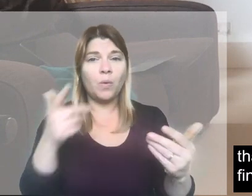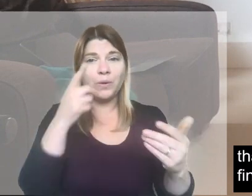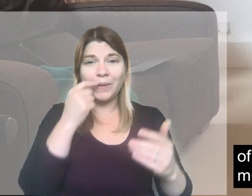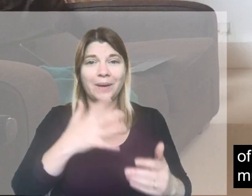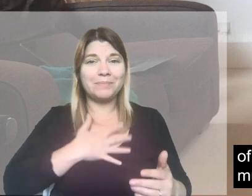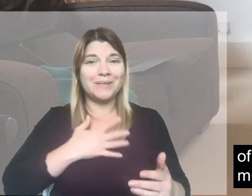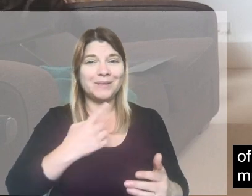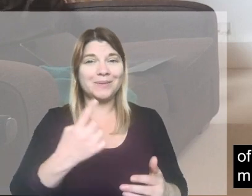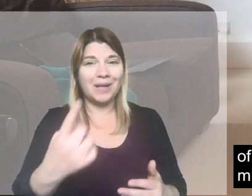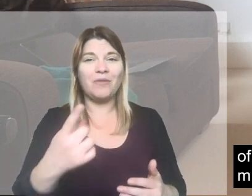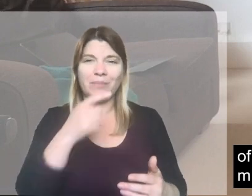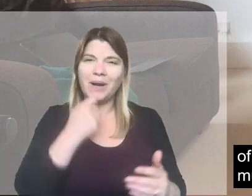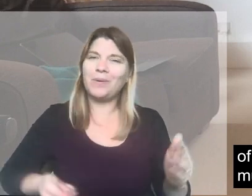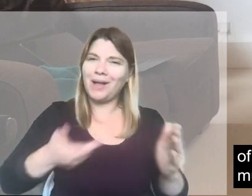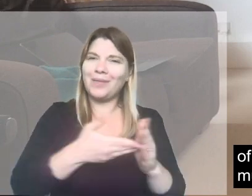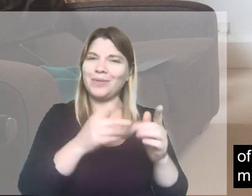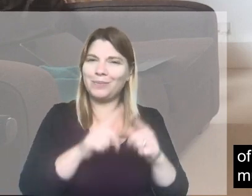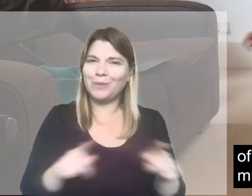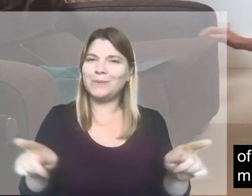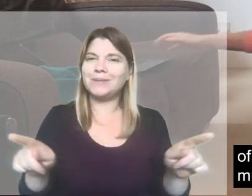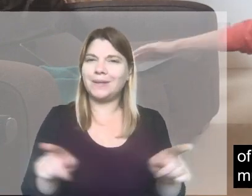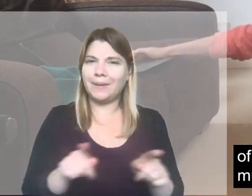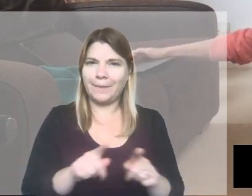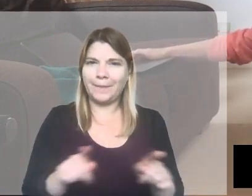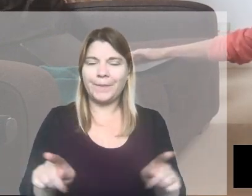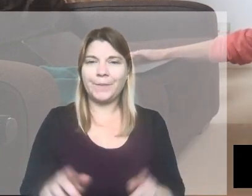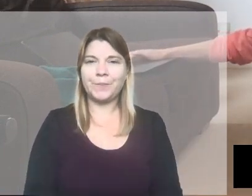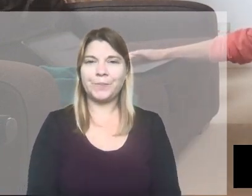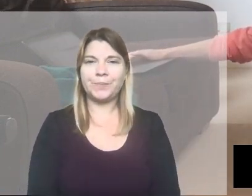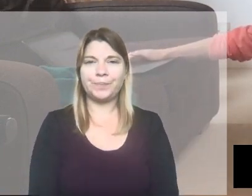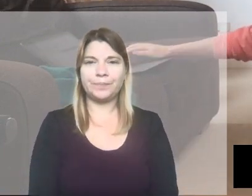different way of moving. So let me just pop the music on.